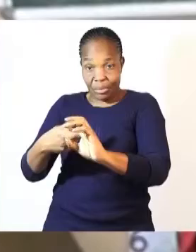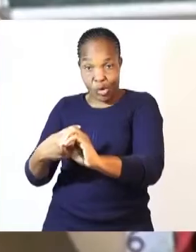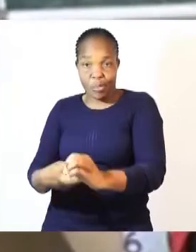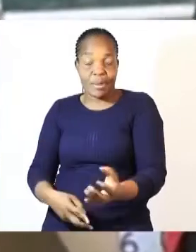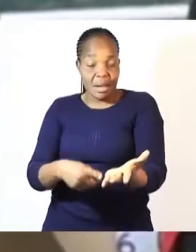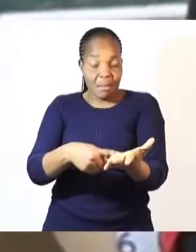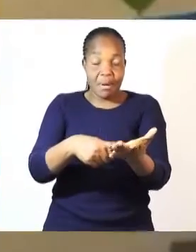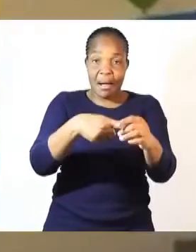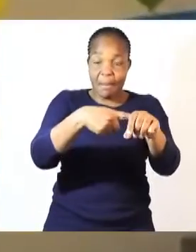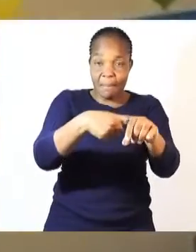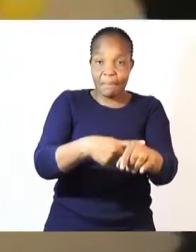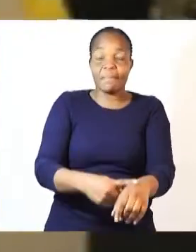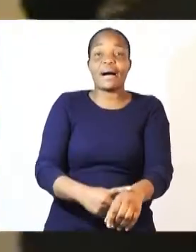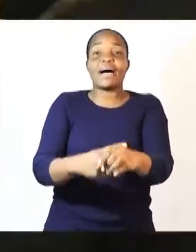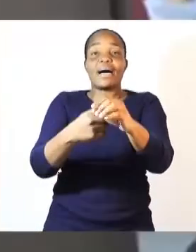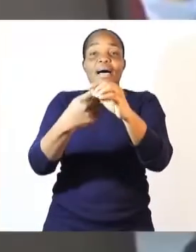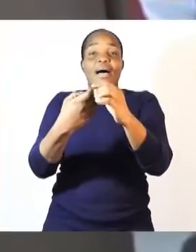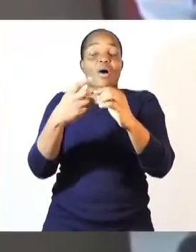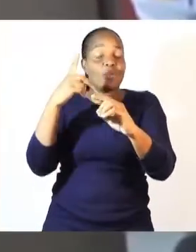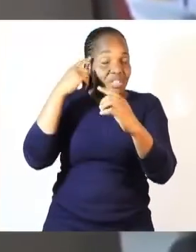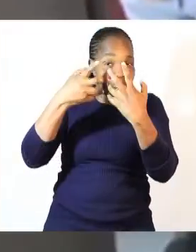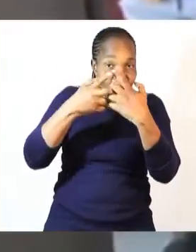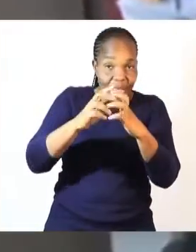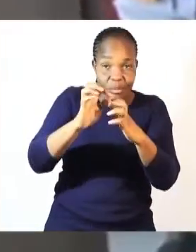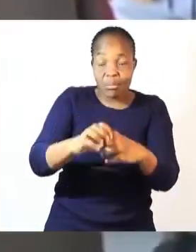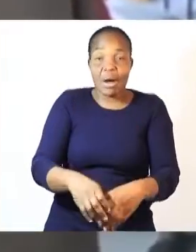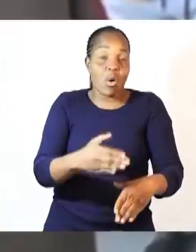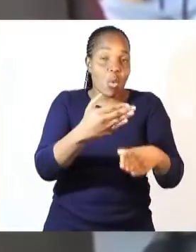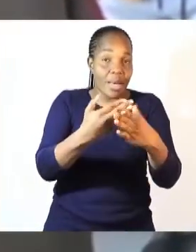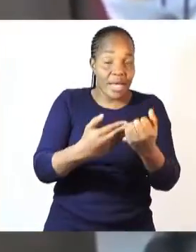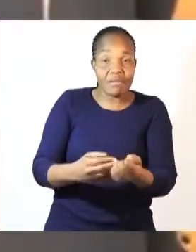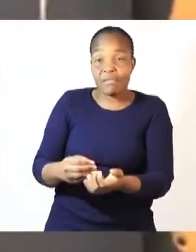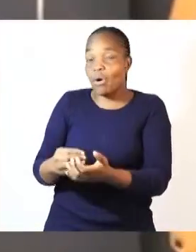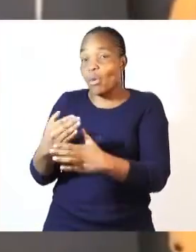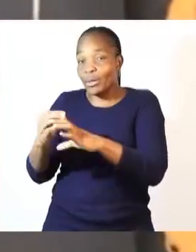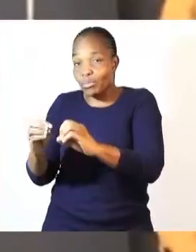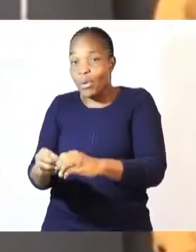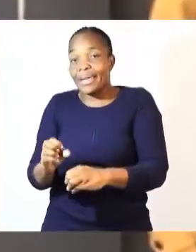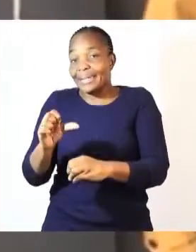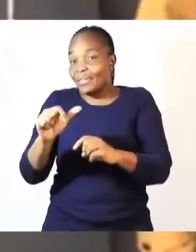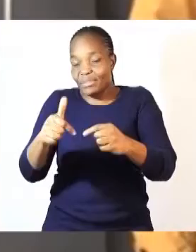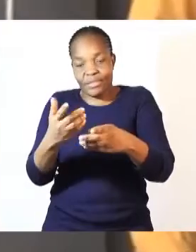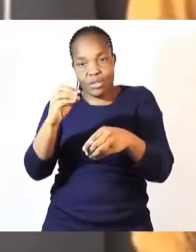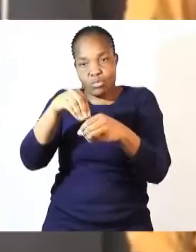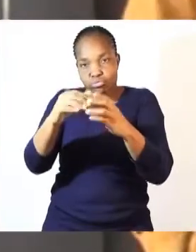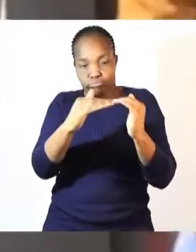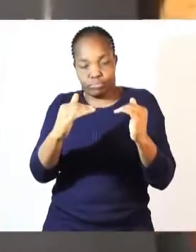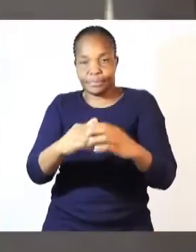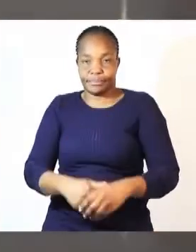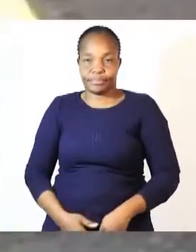ethnicity, origin, religion, or economic or other status. While the